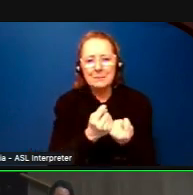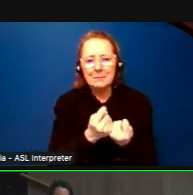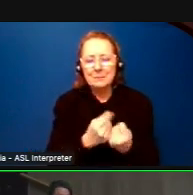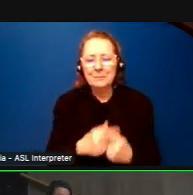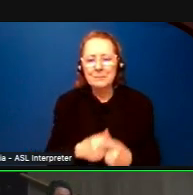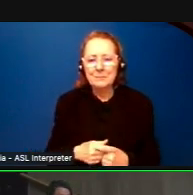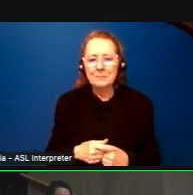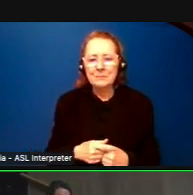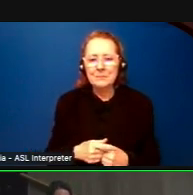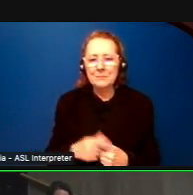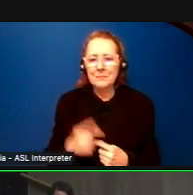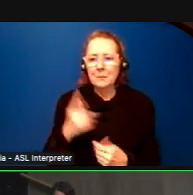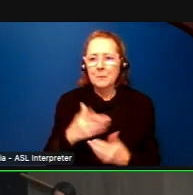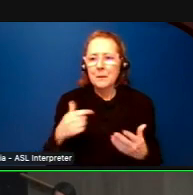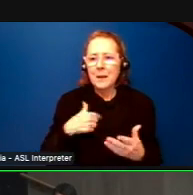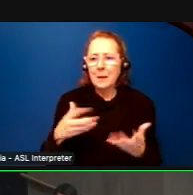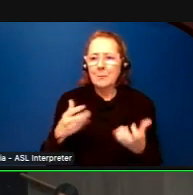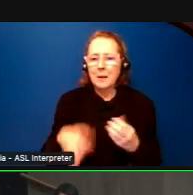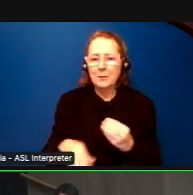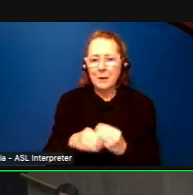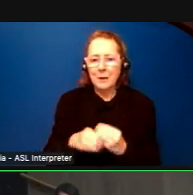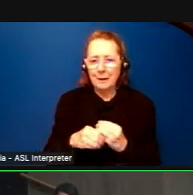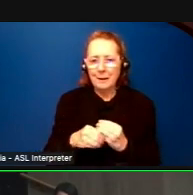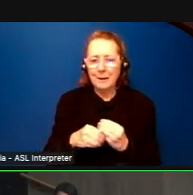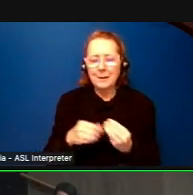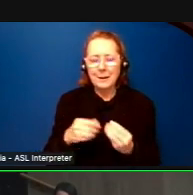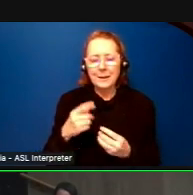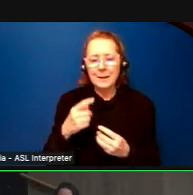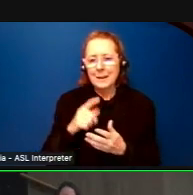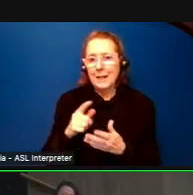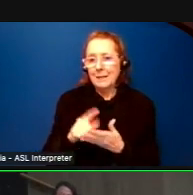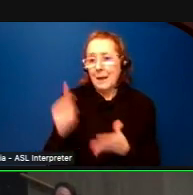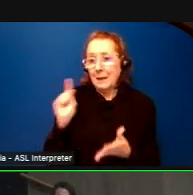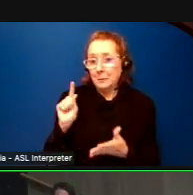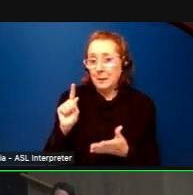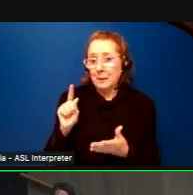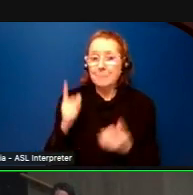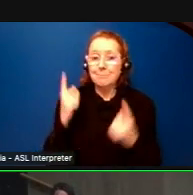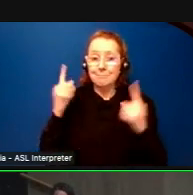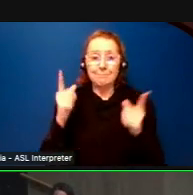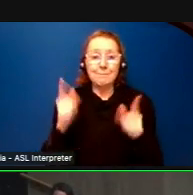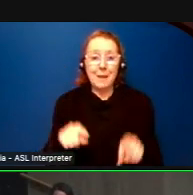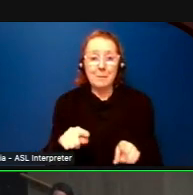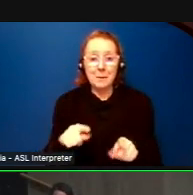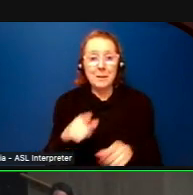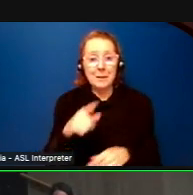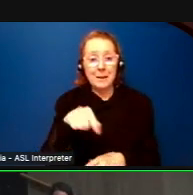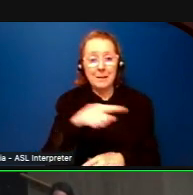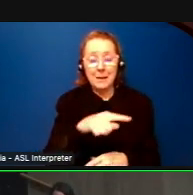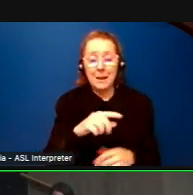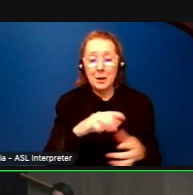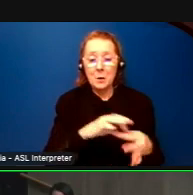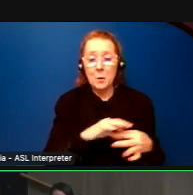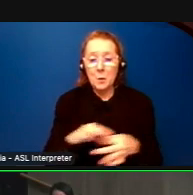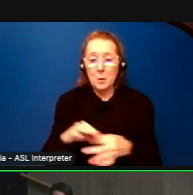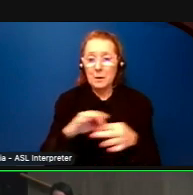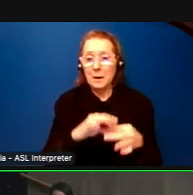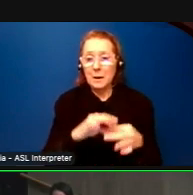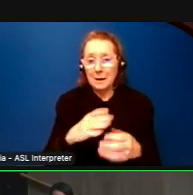thing I wanted to say is that they were successful just this last week. They were able to coordinate and get